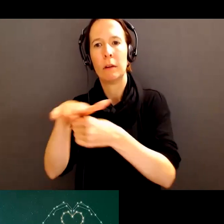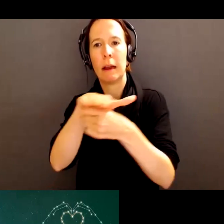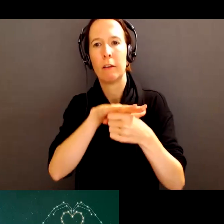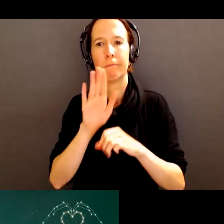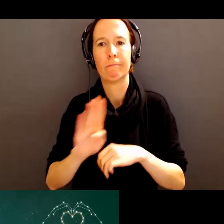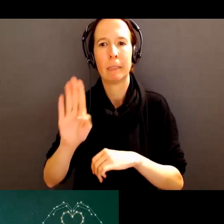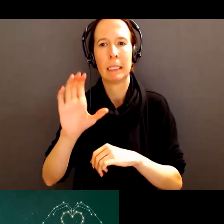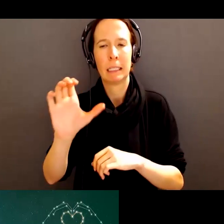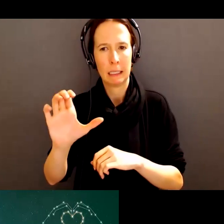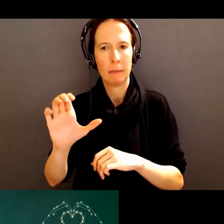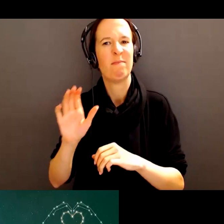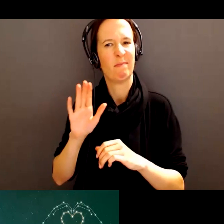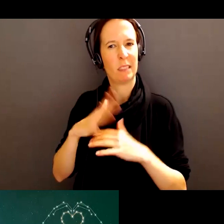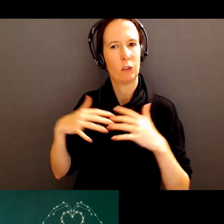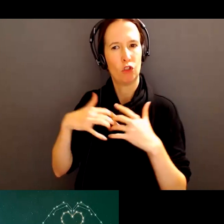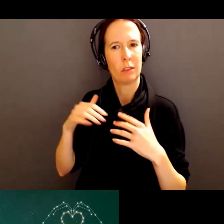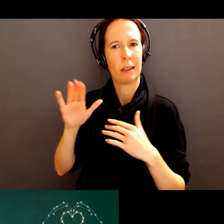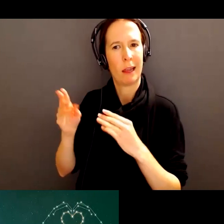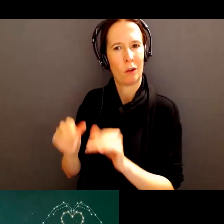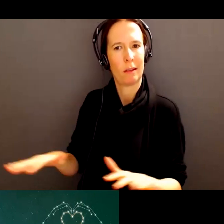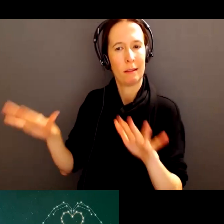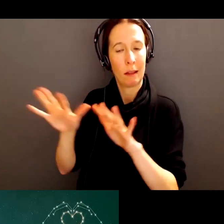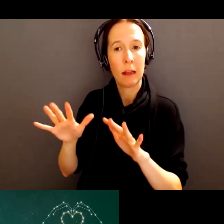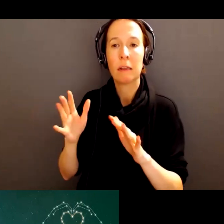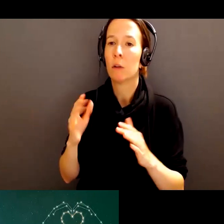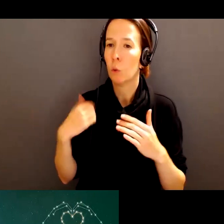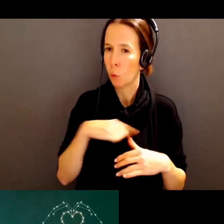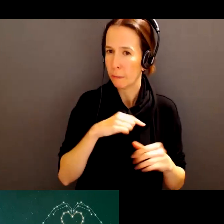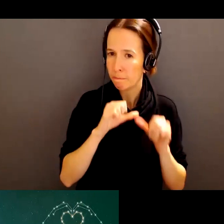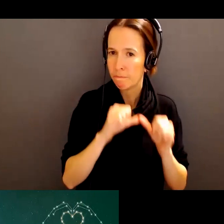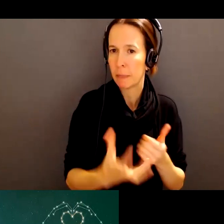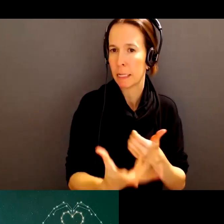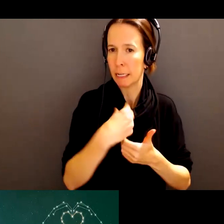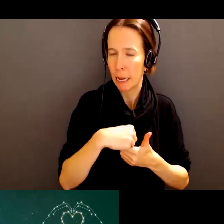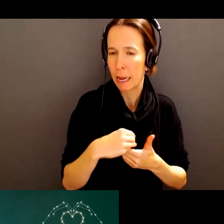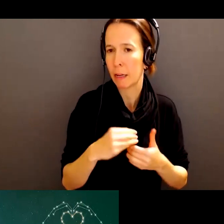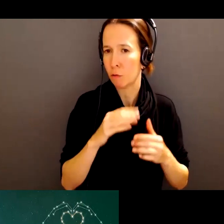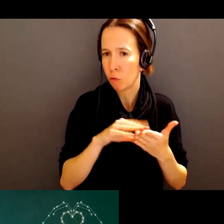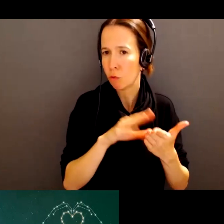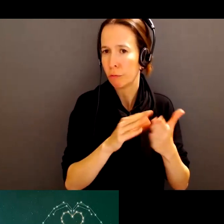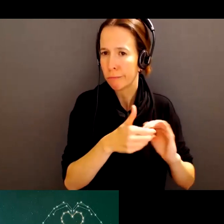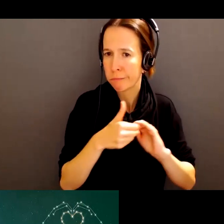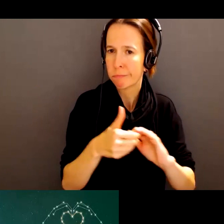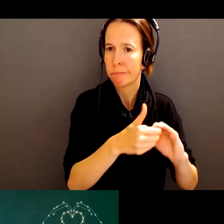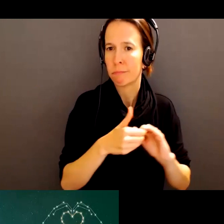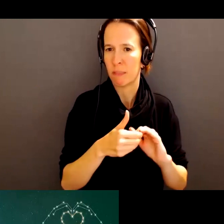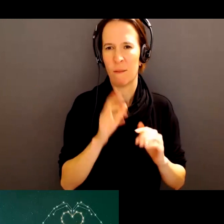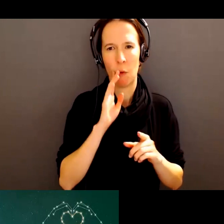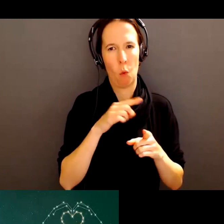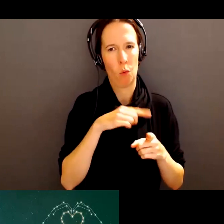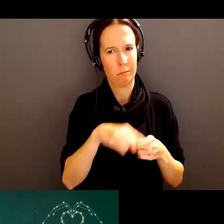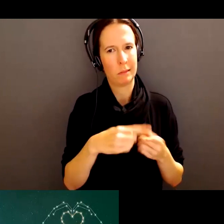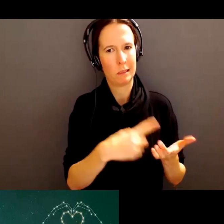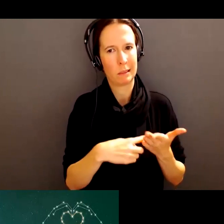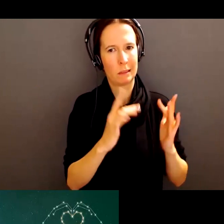BC First Nations as we continue to engage, learn, and collaborate in the realm of digital health. Let us give thanks for the privilege